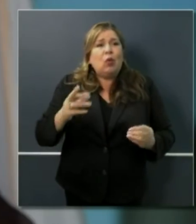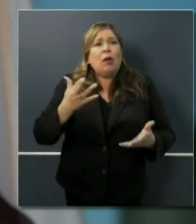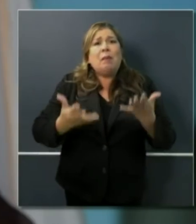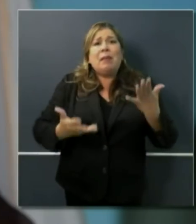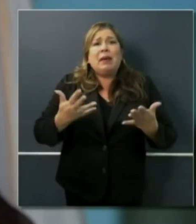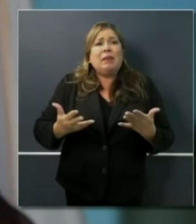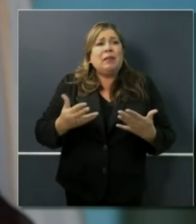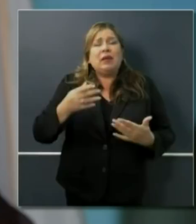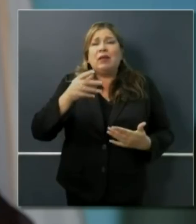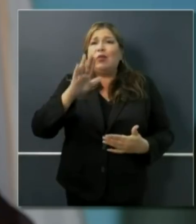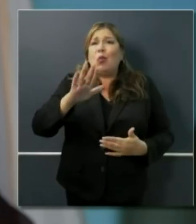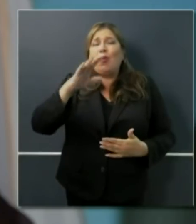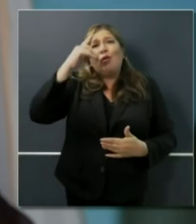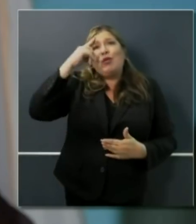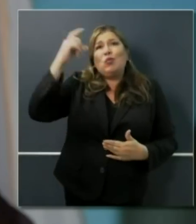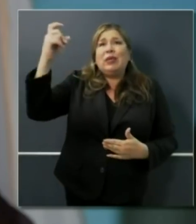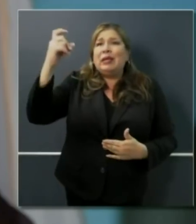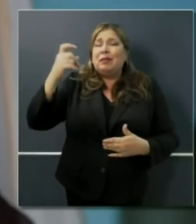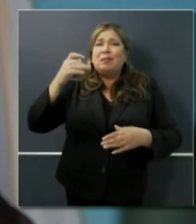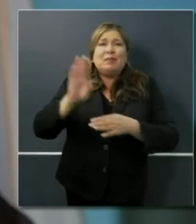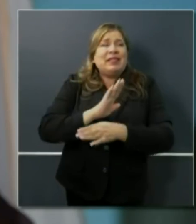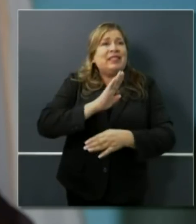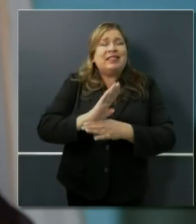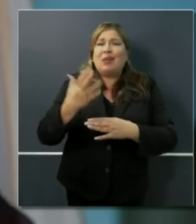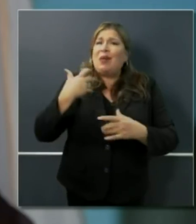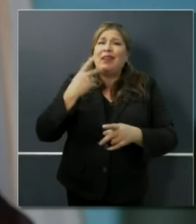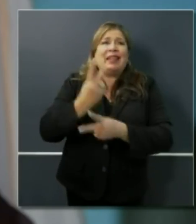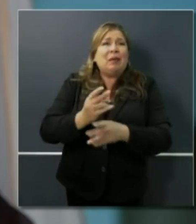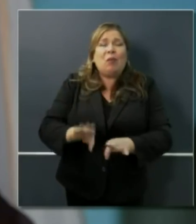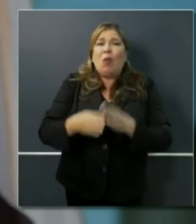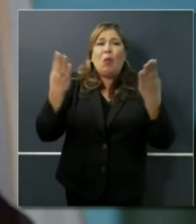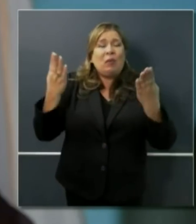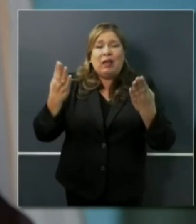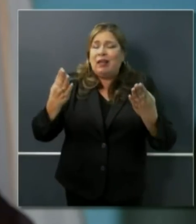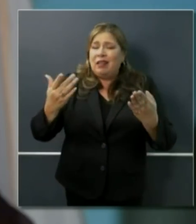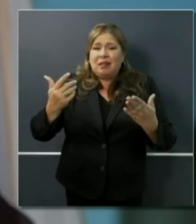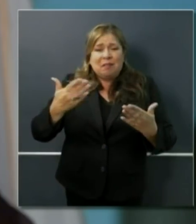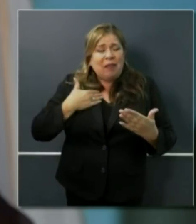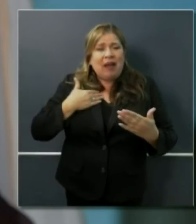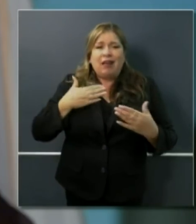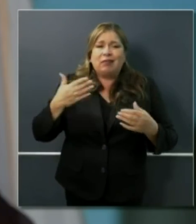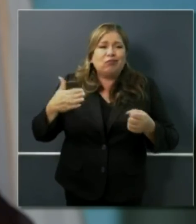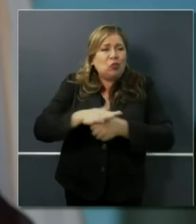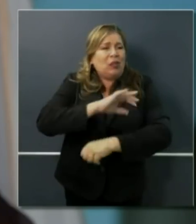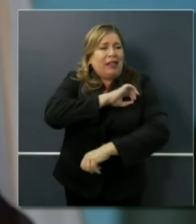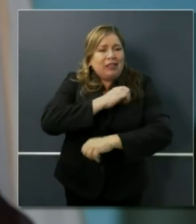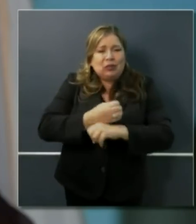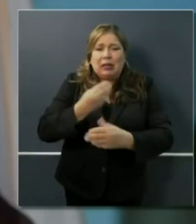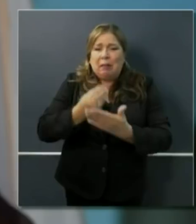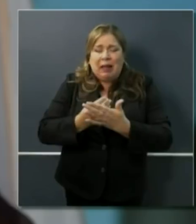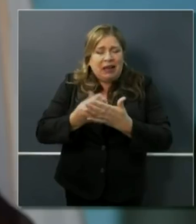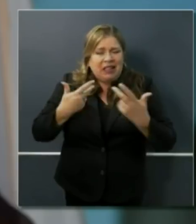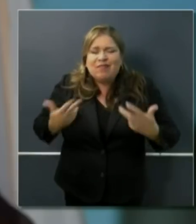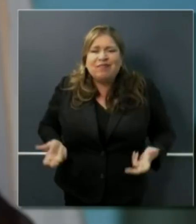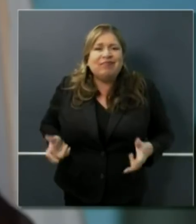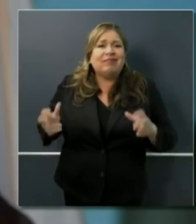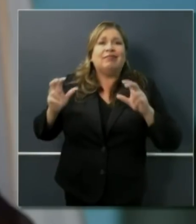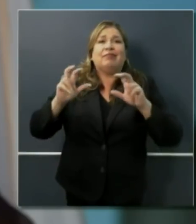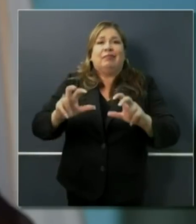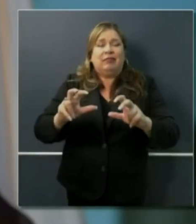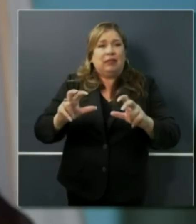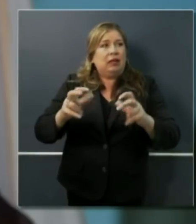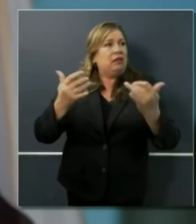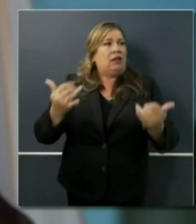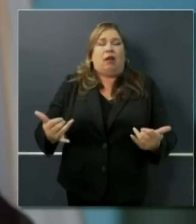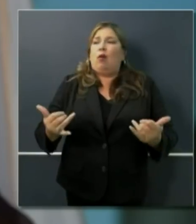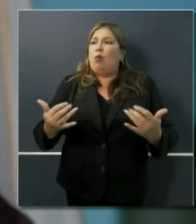to keep your dream afloat as a business person that may have put everything on the line, and you were talking about the next 5 to 10 years on that journey